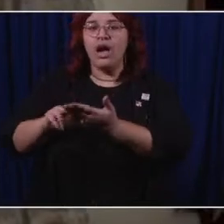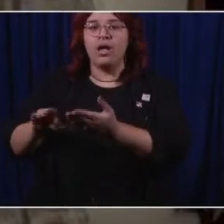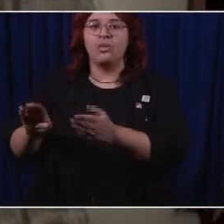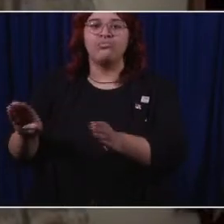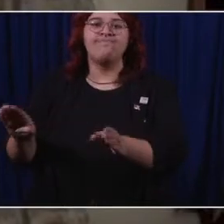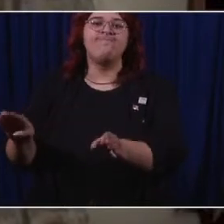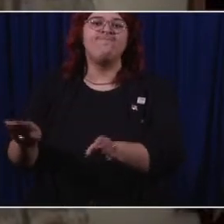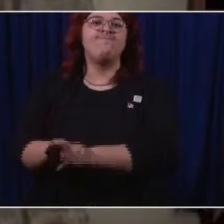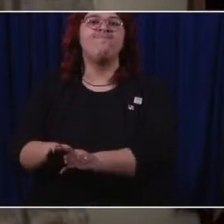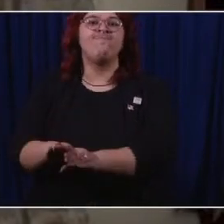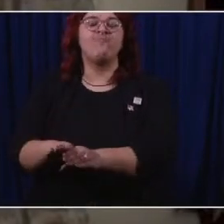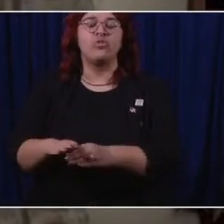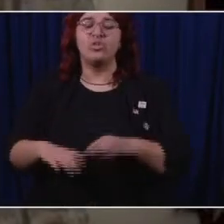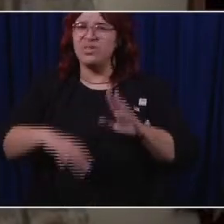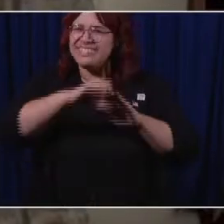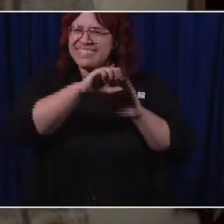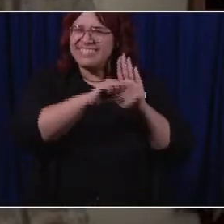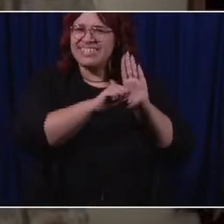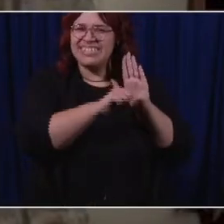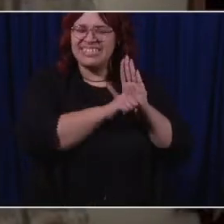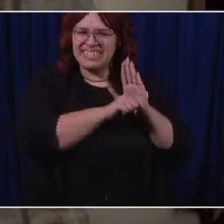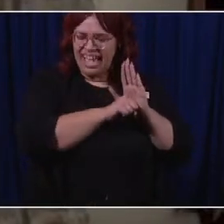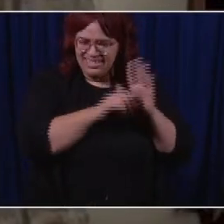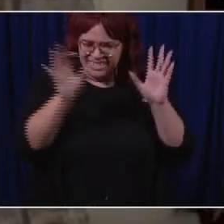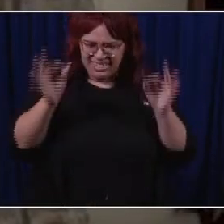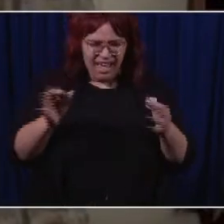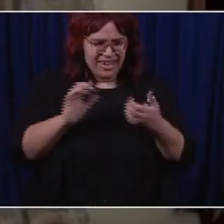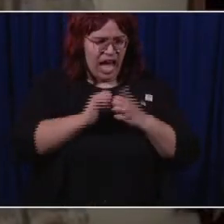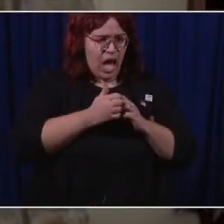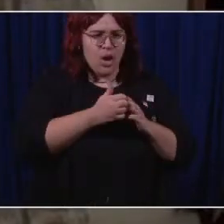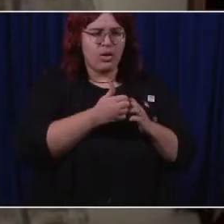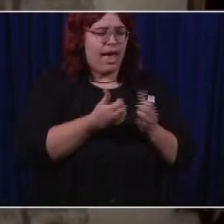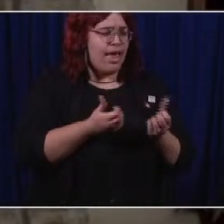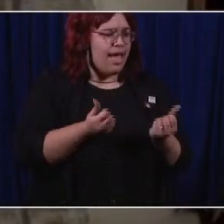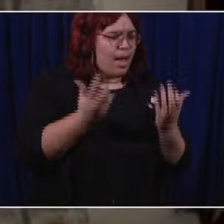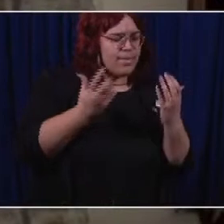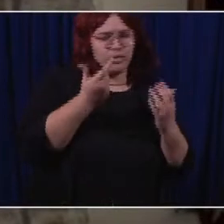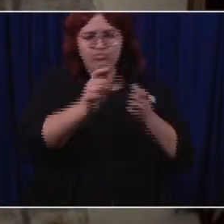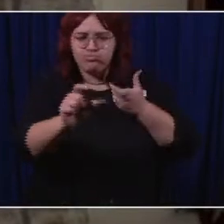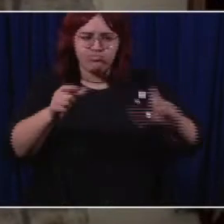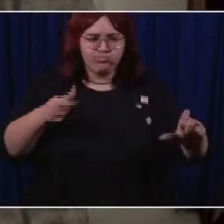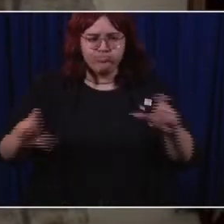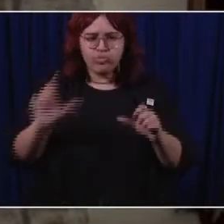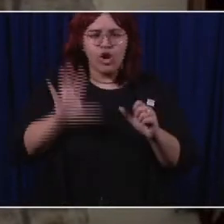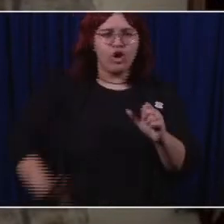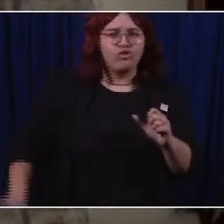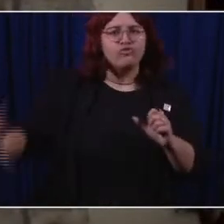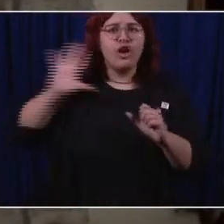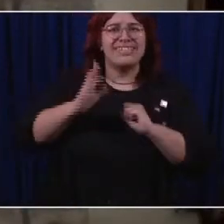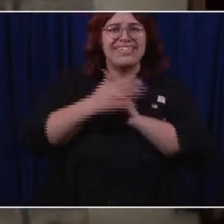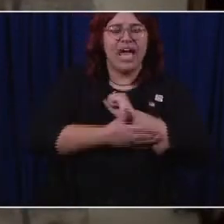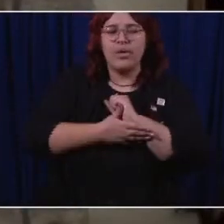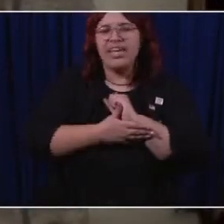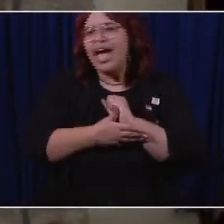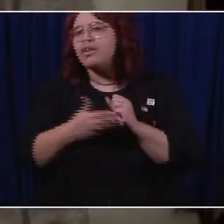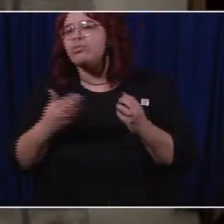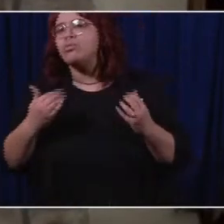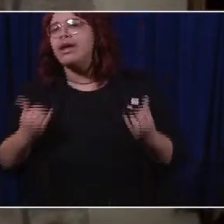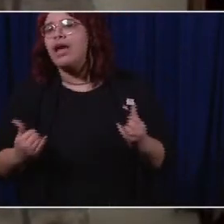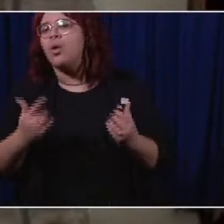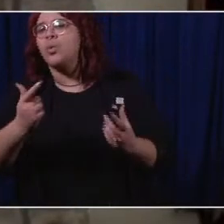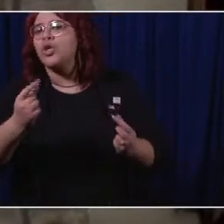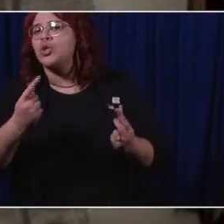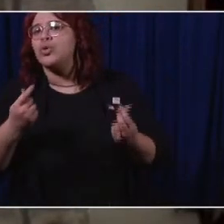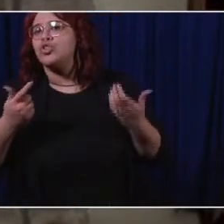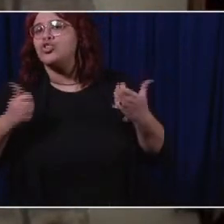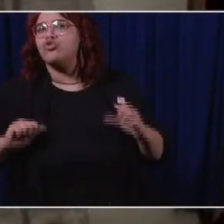certain amount of vaccines, and what are you actively doing to get more doses from the federal government? Well, I'll check with